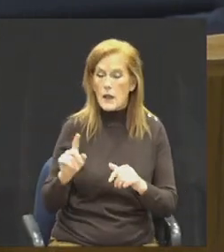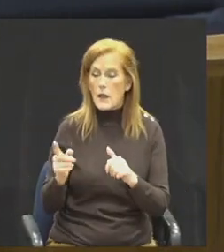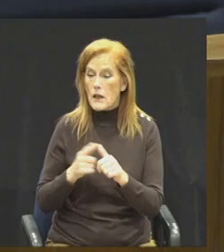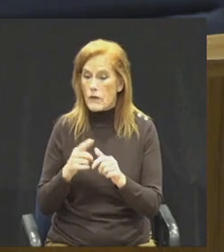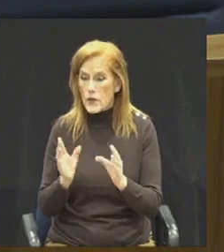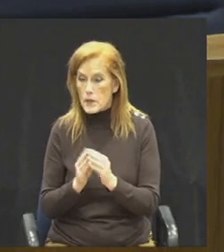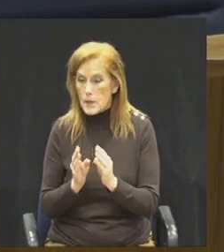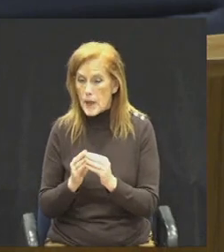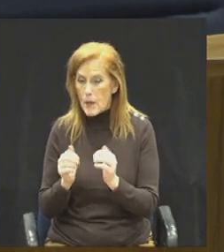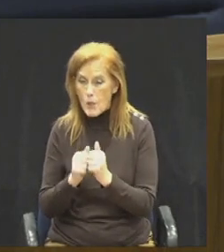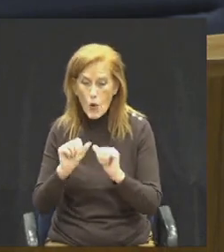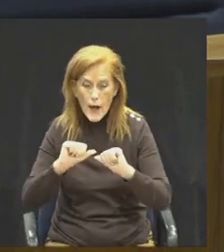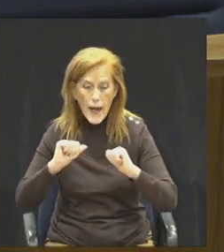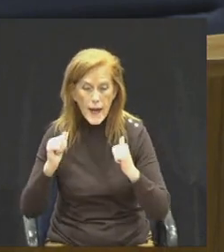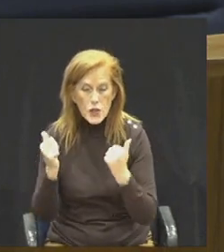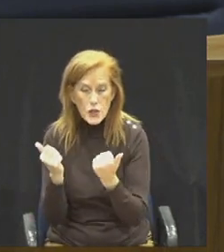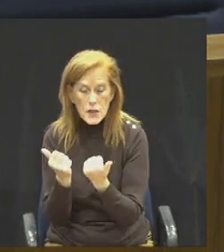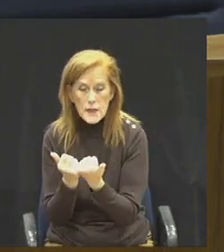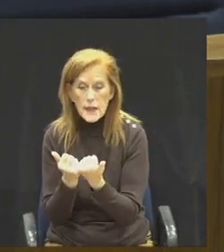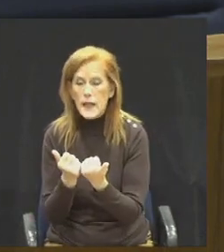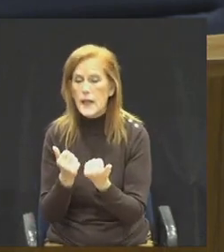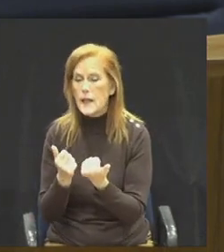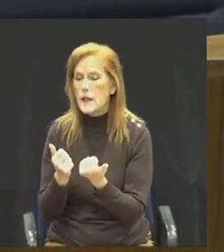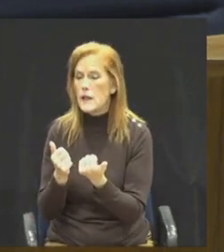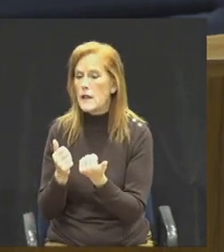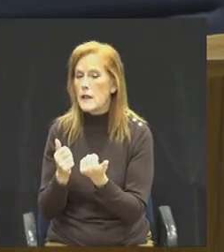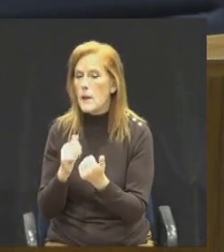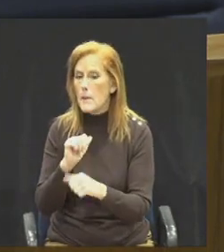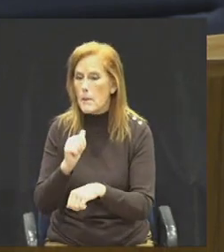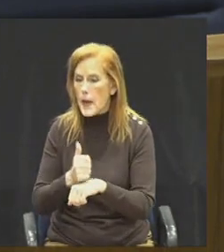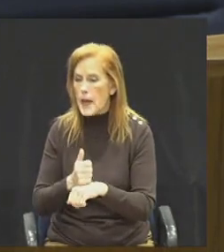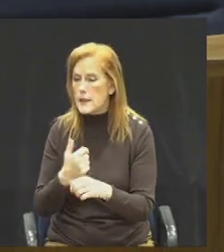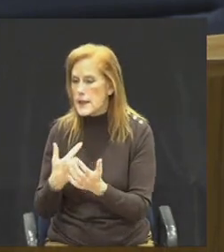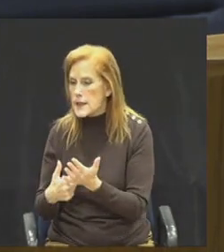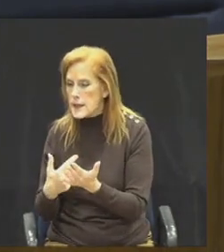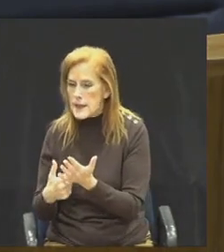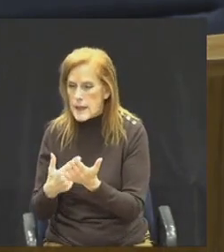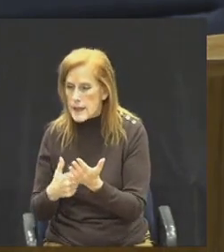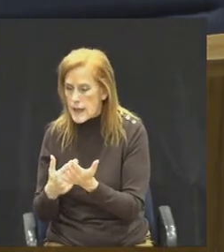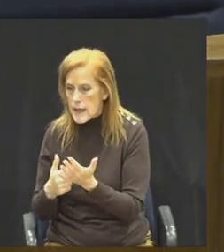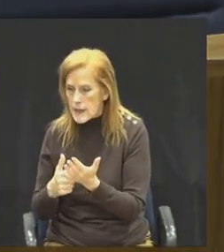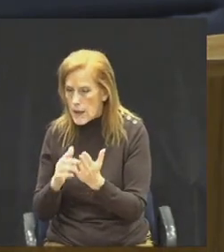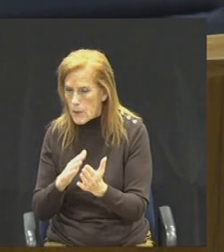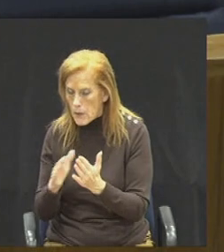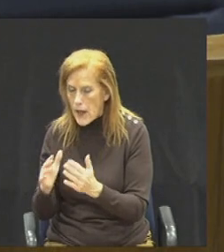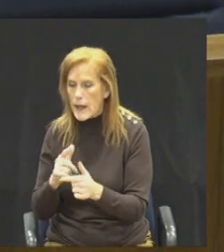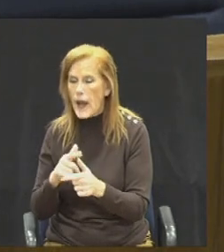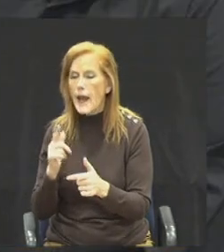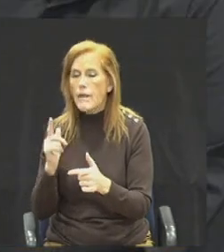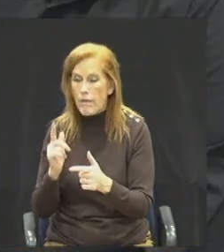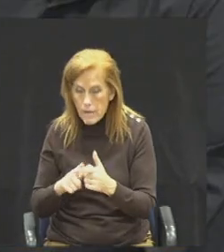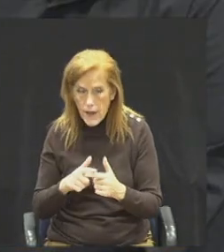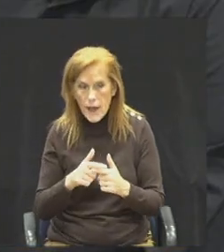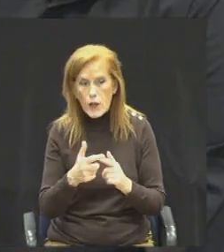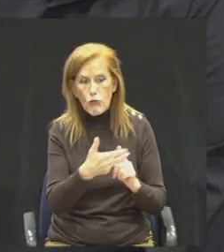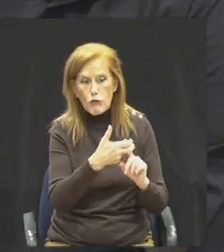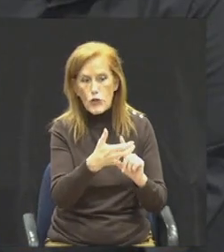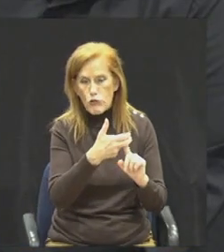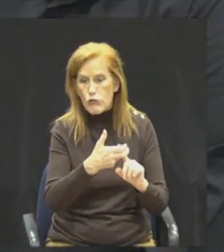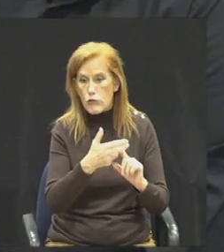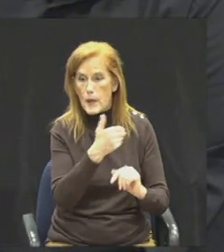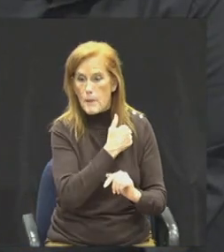kind of logistical planning, and then it's recruiting of a bigger? Ideally, yes.